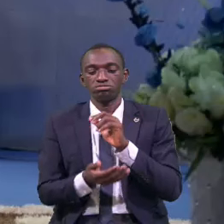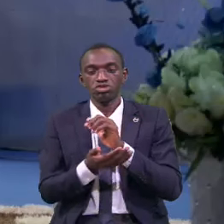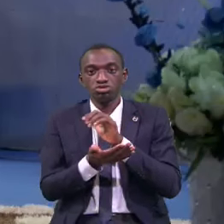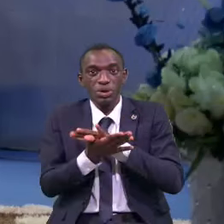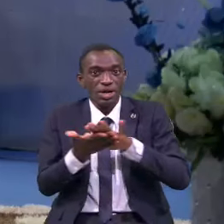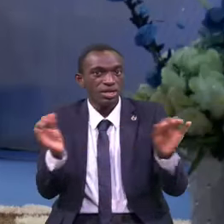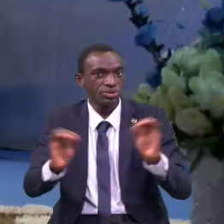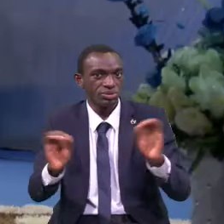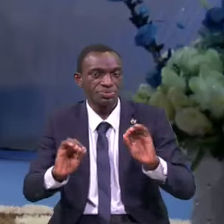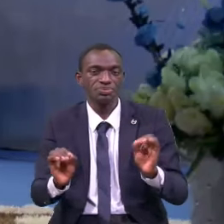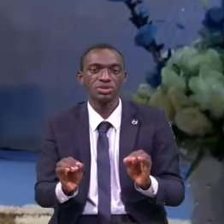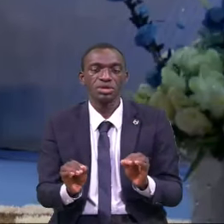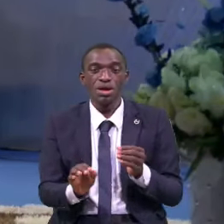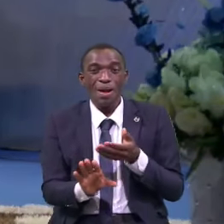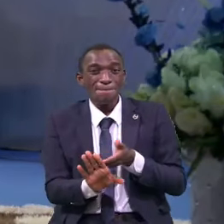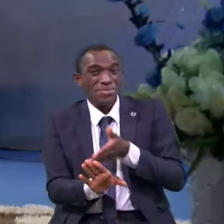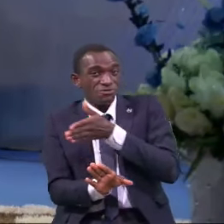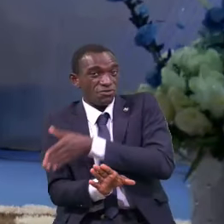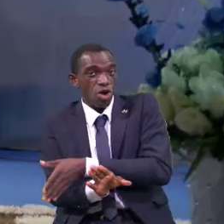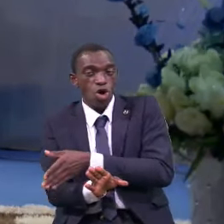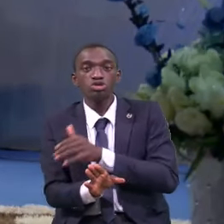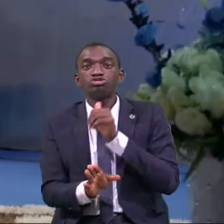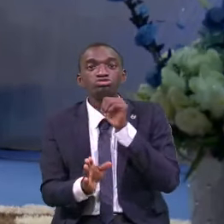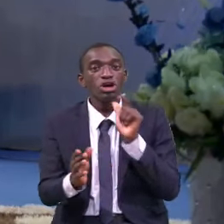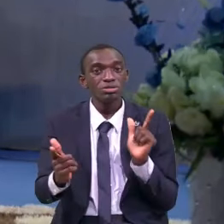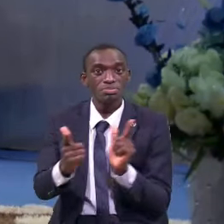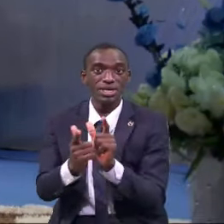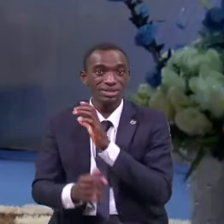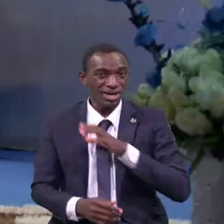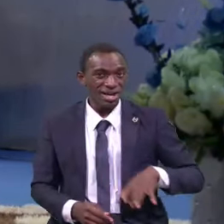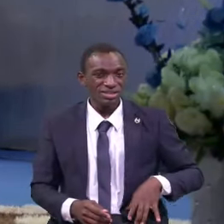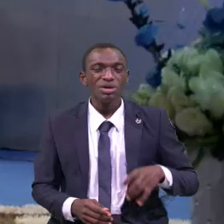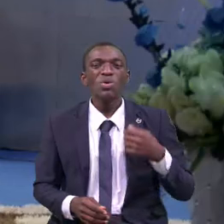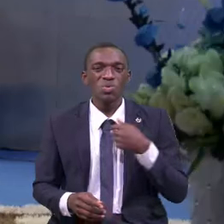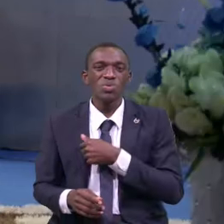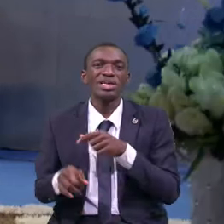Before we meet Christ, we are like spiritual lepers.